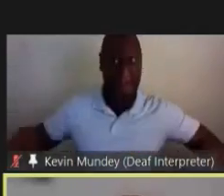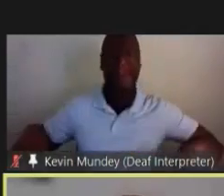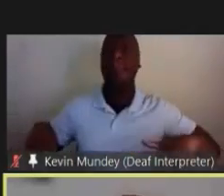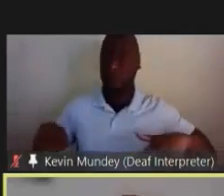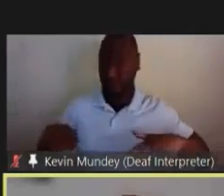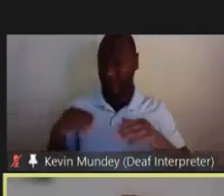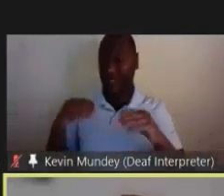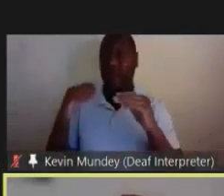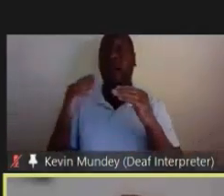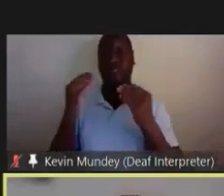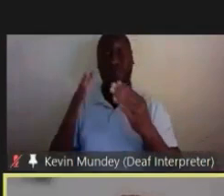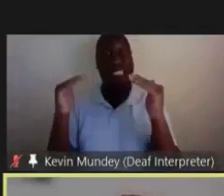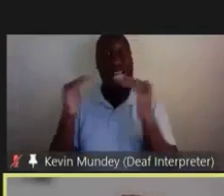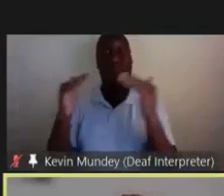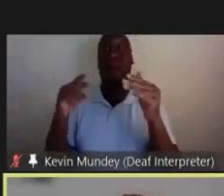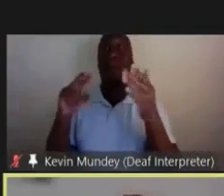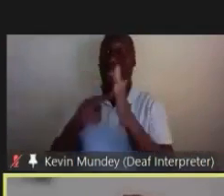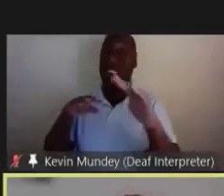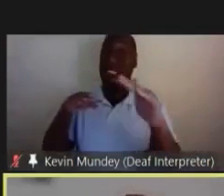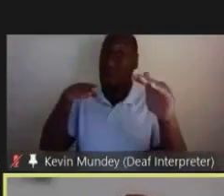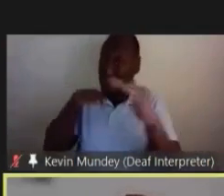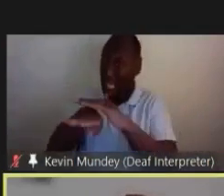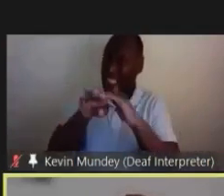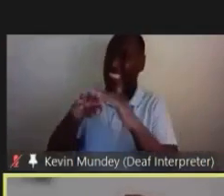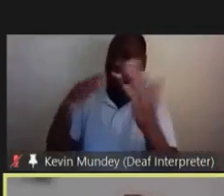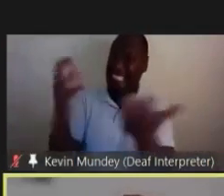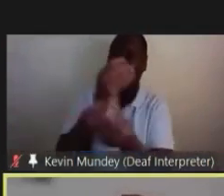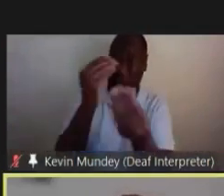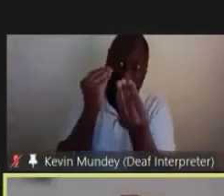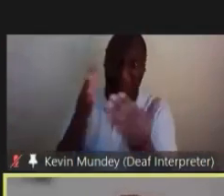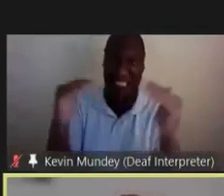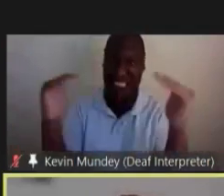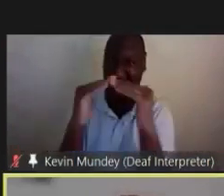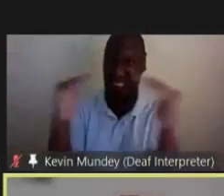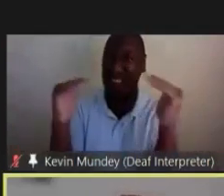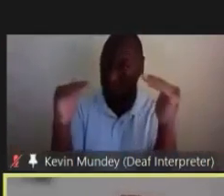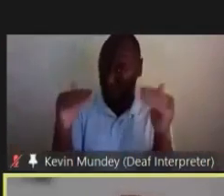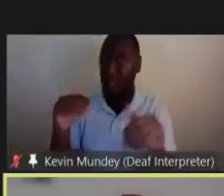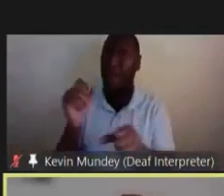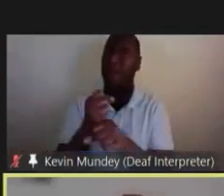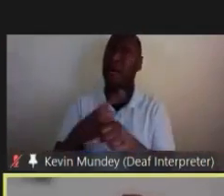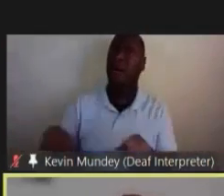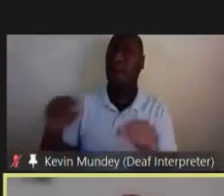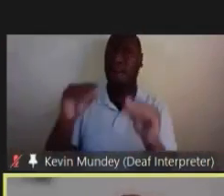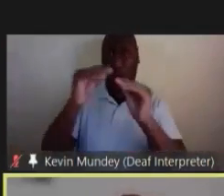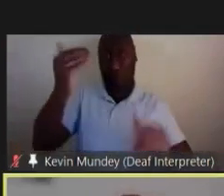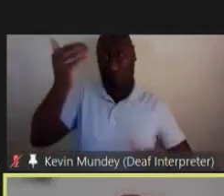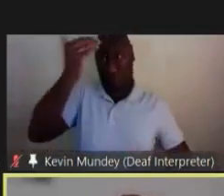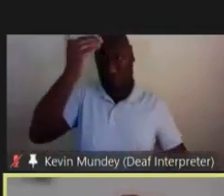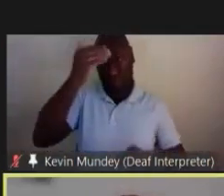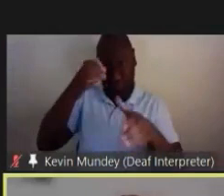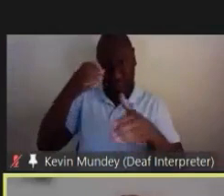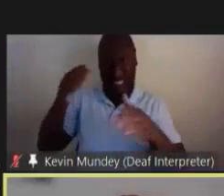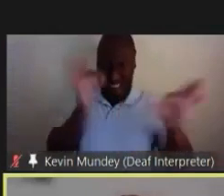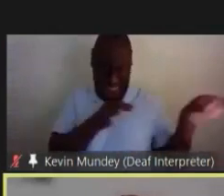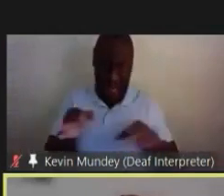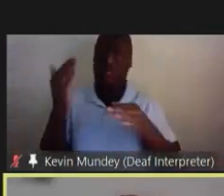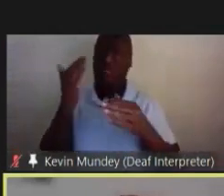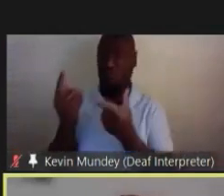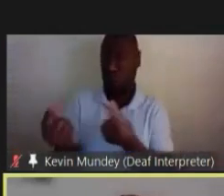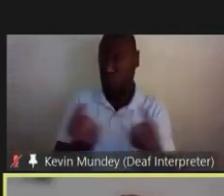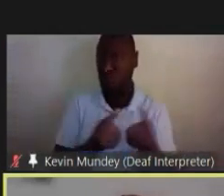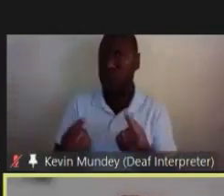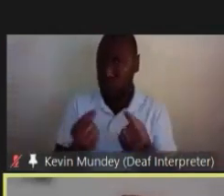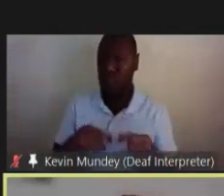can access the same information, which allows them to make more informed decisions. Systems navigation